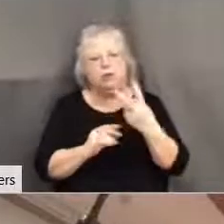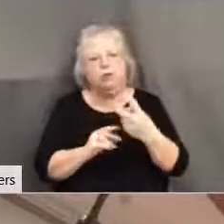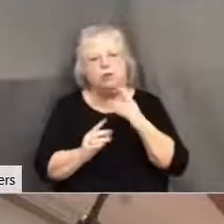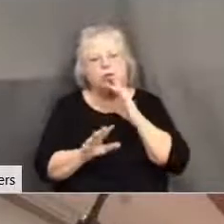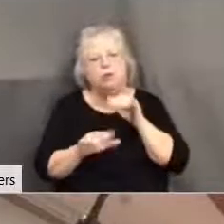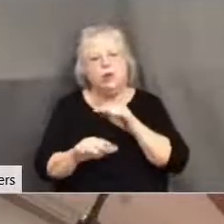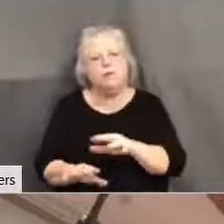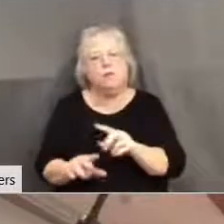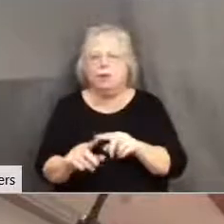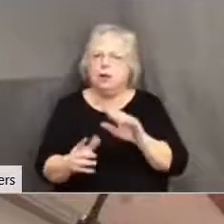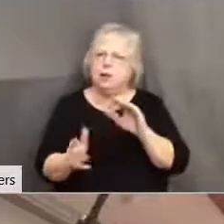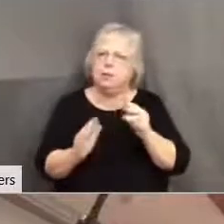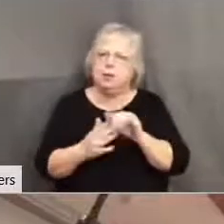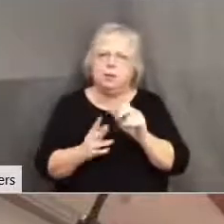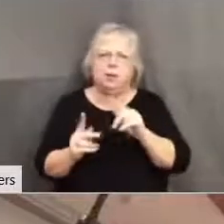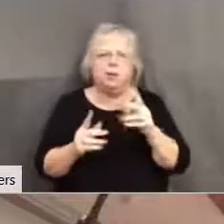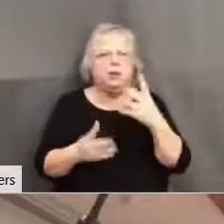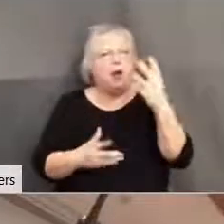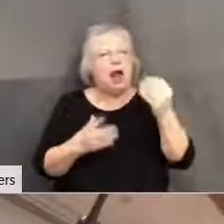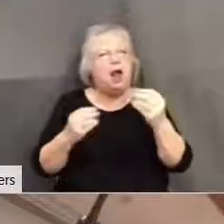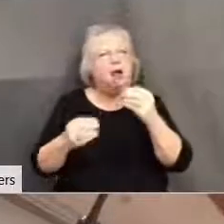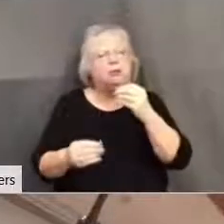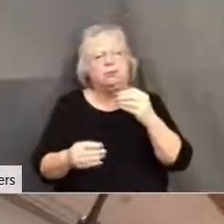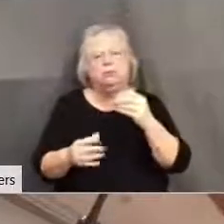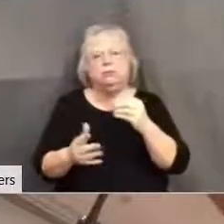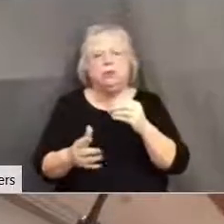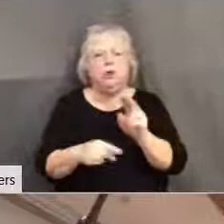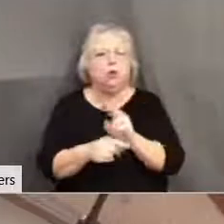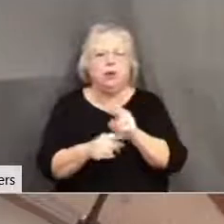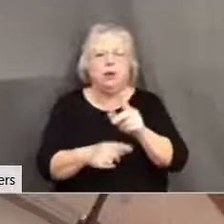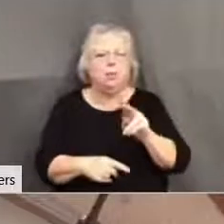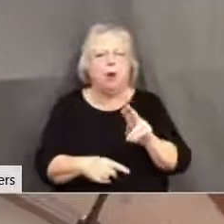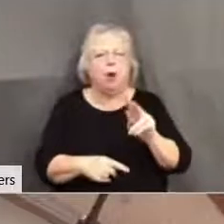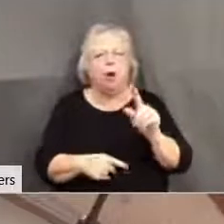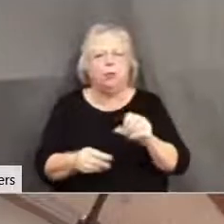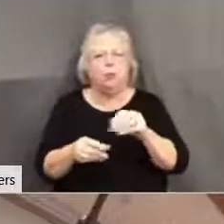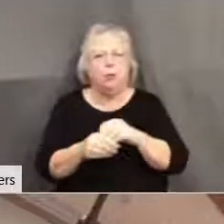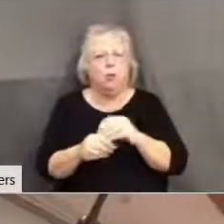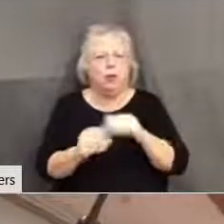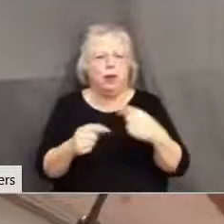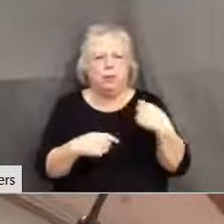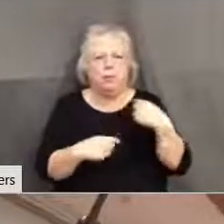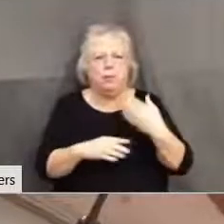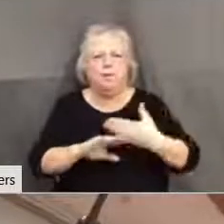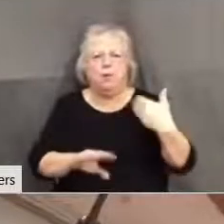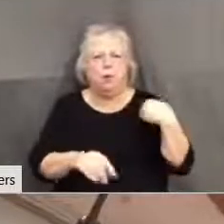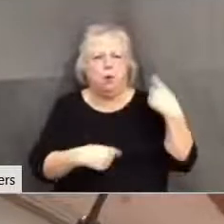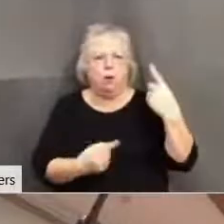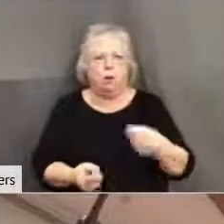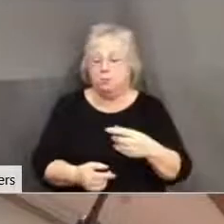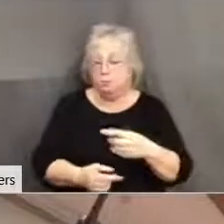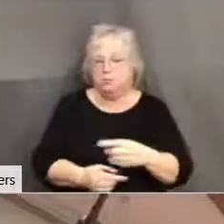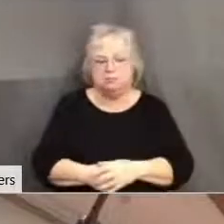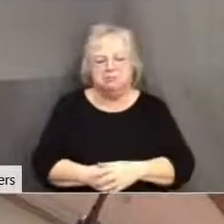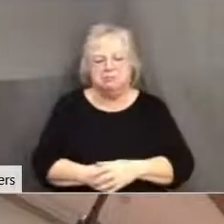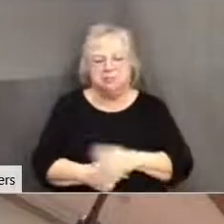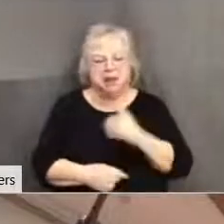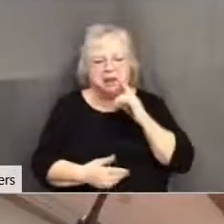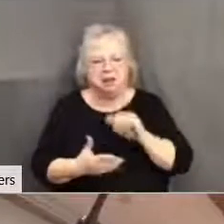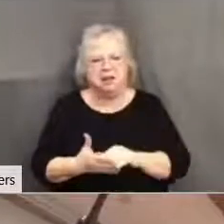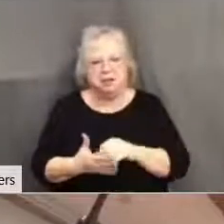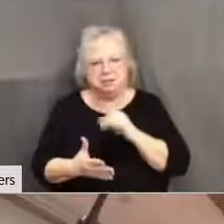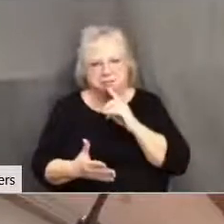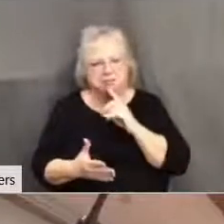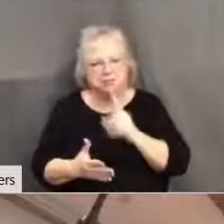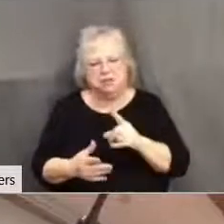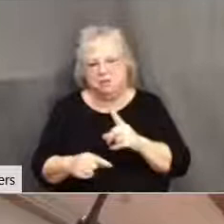are out in parks more than ever before. Yeah, I think that's indisputable. COVID-19 has really pushed